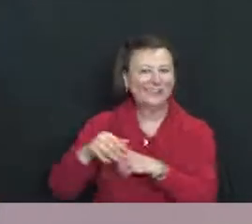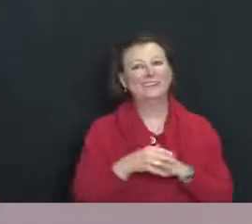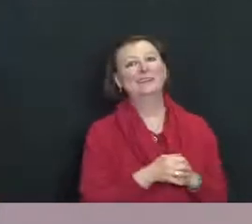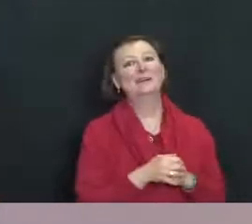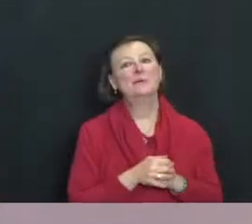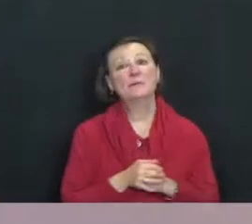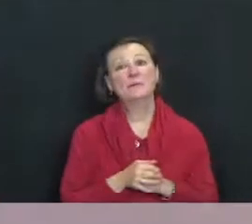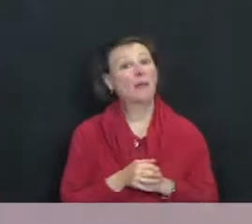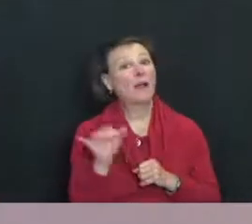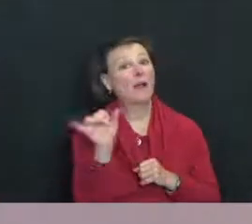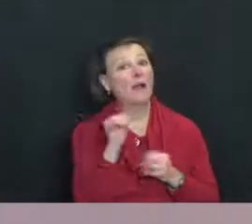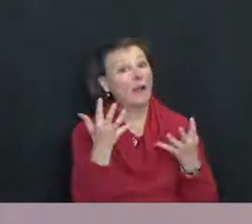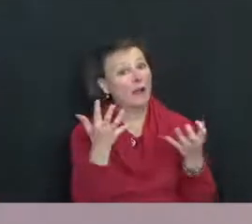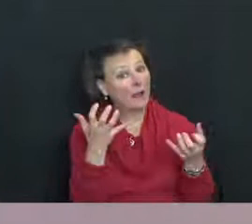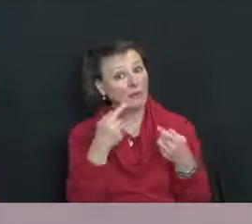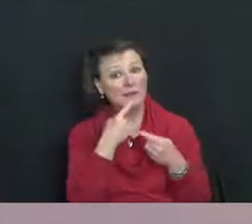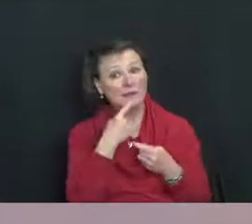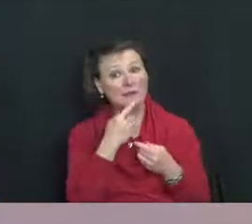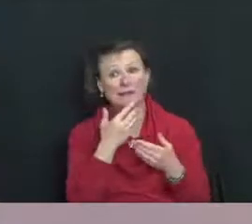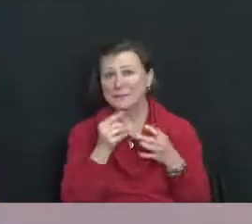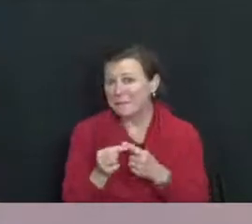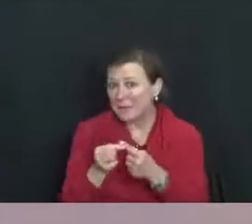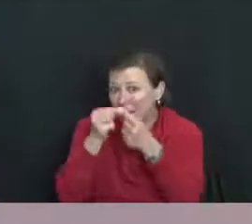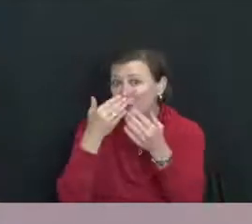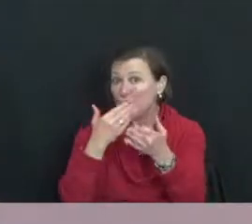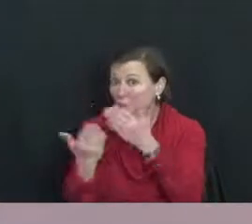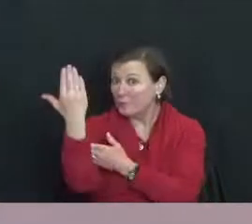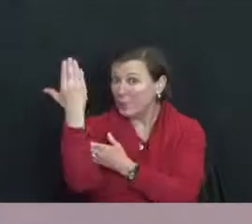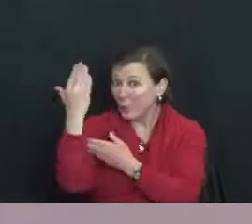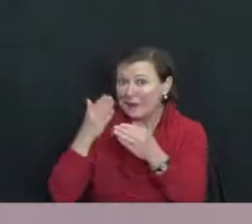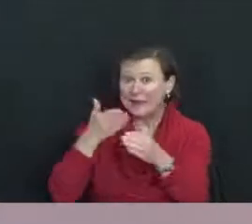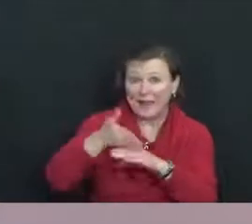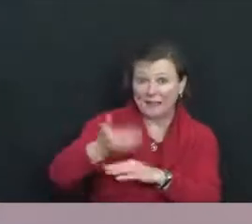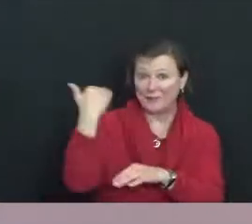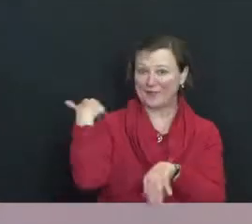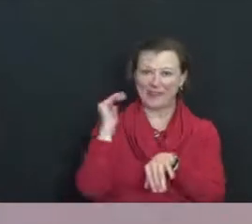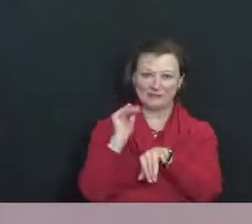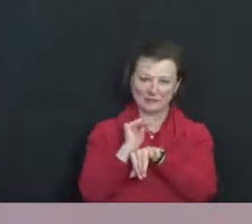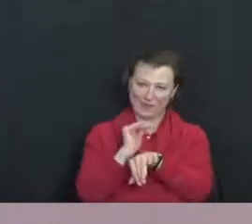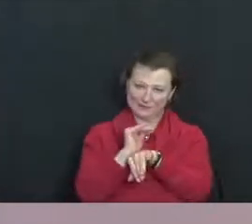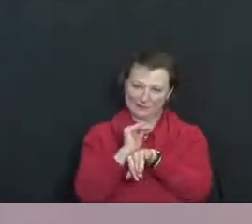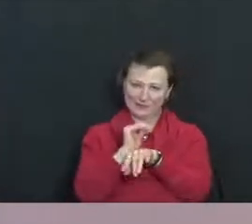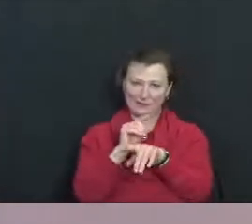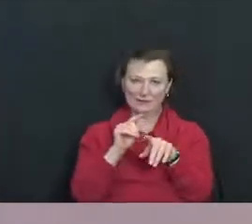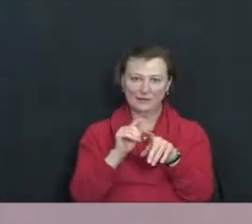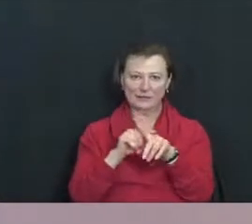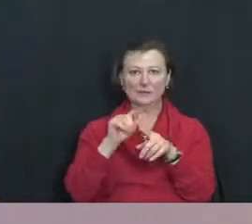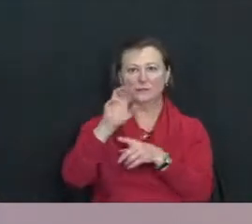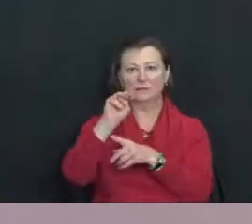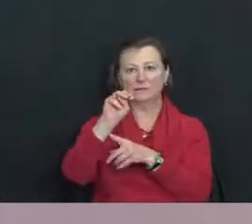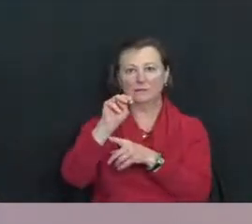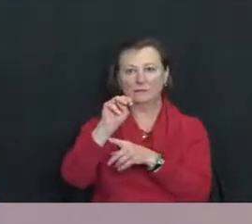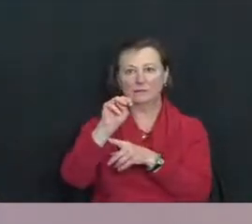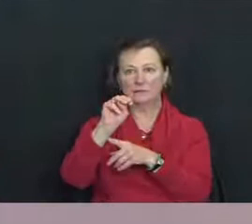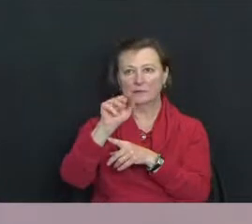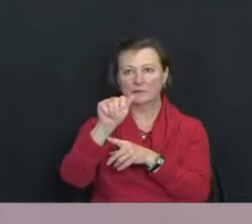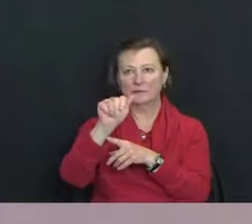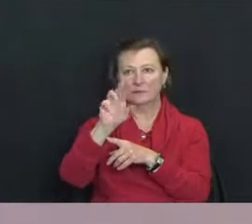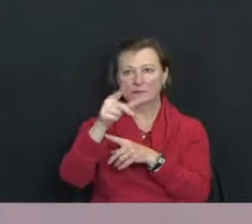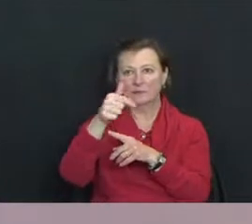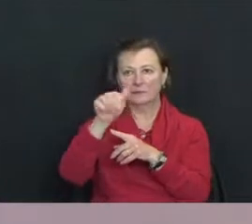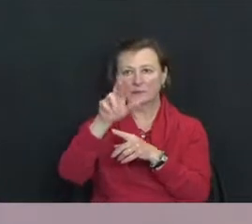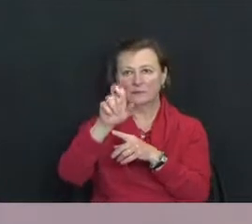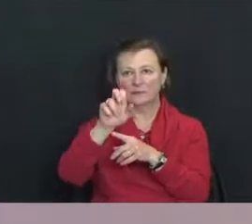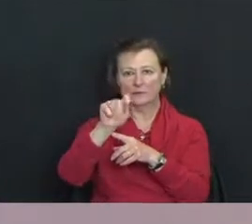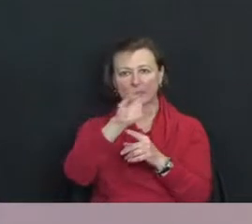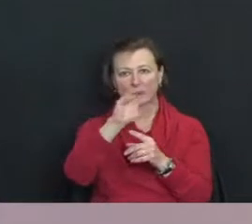Also, I would like to say a special good morning after last night to Margaret and Greg, if I can say